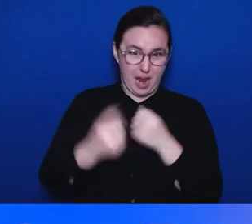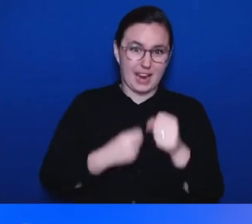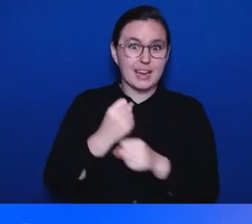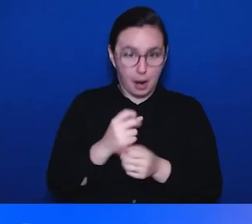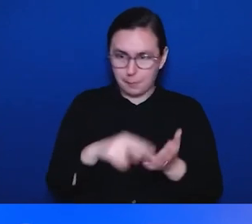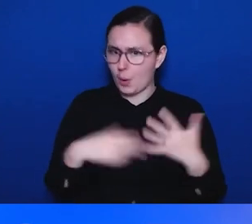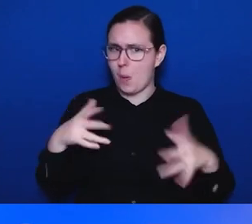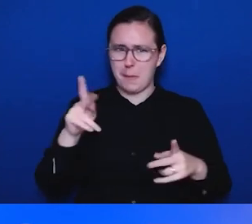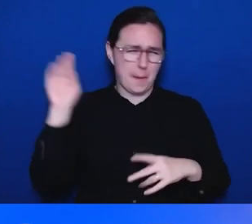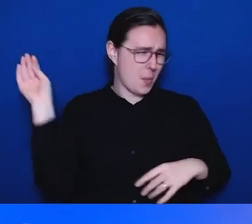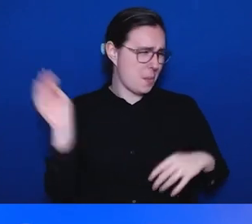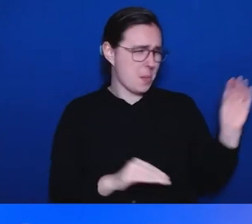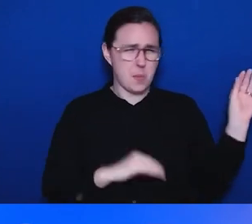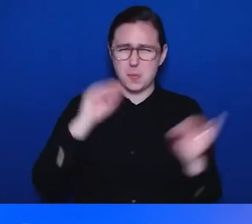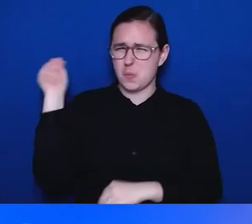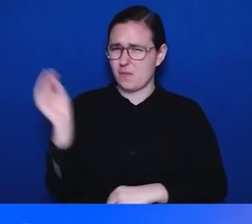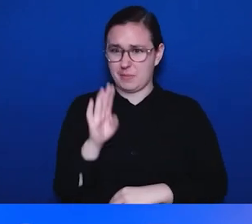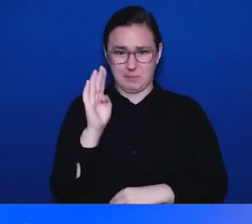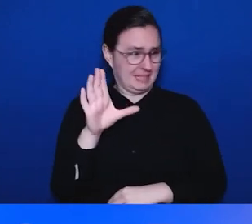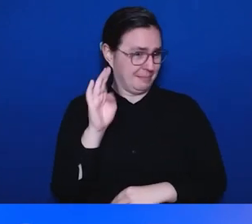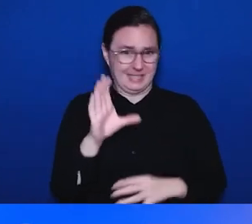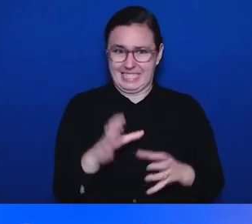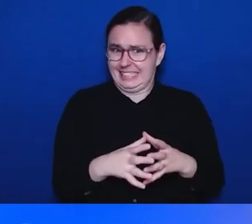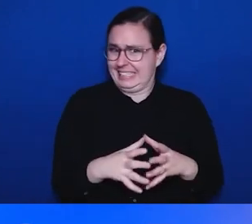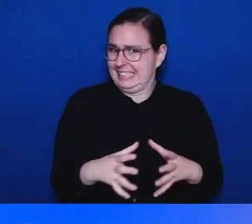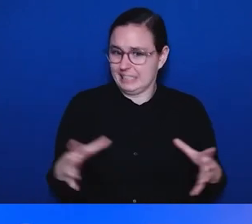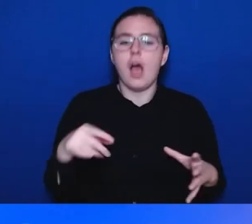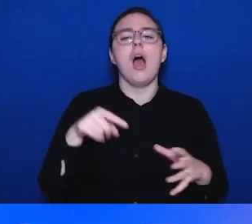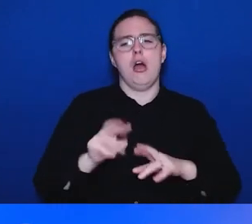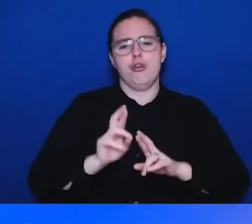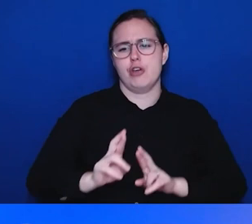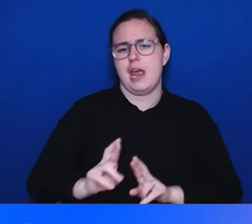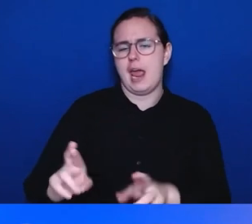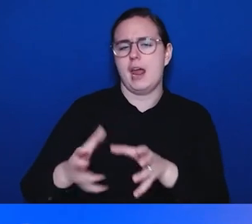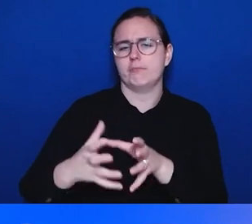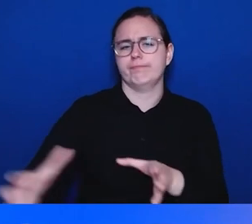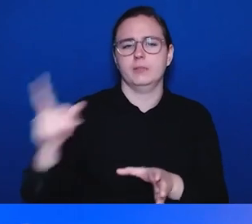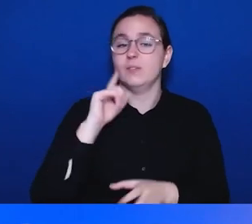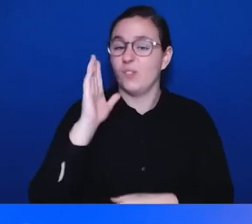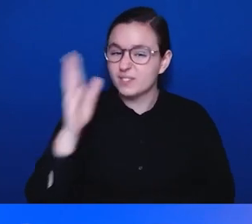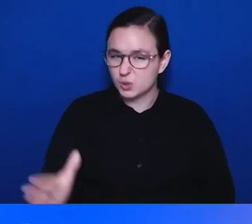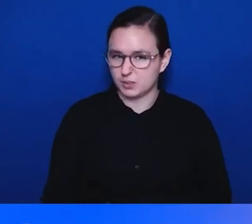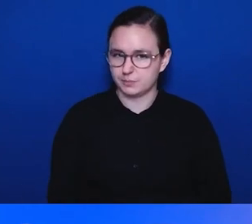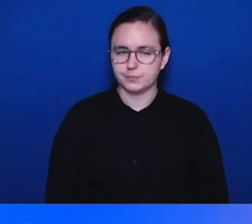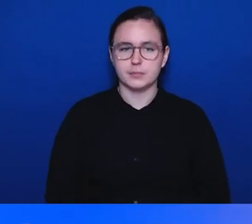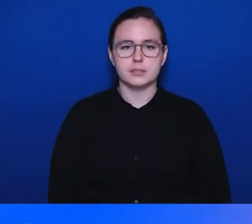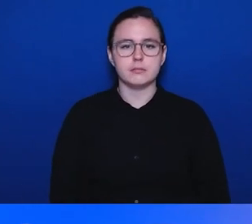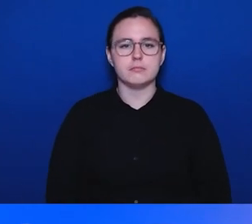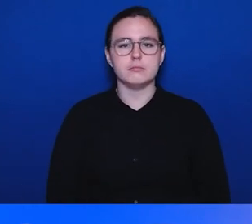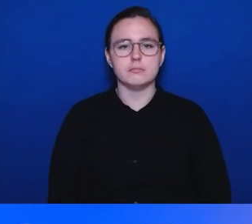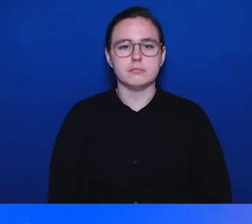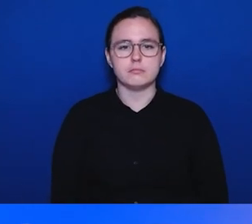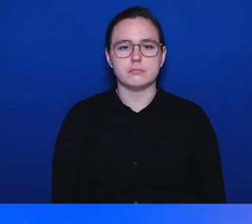Columbia. And this is part of how we make sure we're going to have the healthcare professionals to deliver for those folks who are coming to BC.